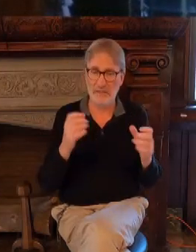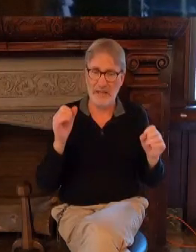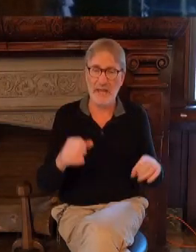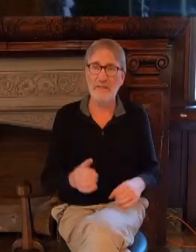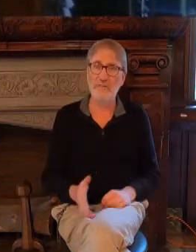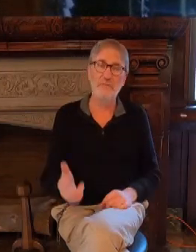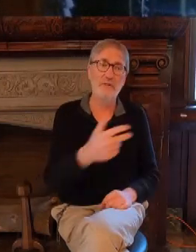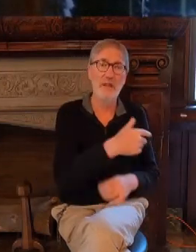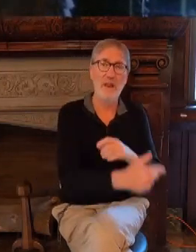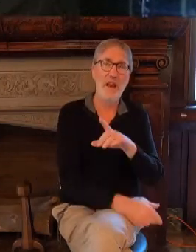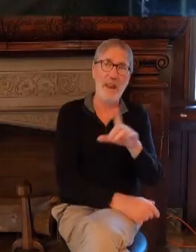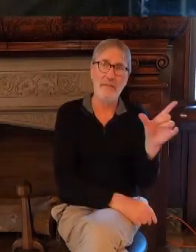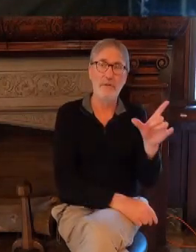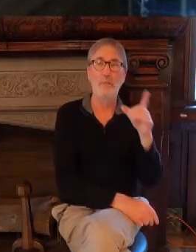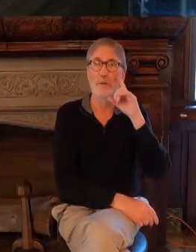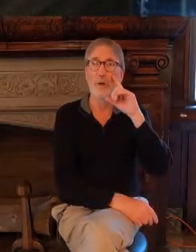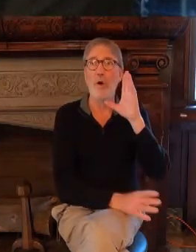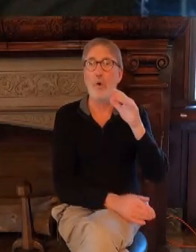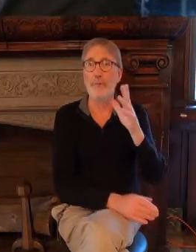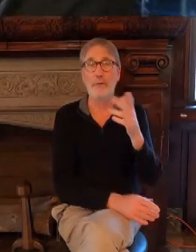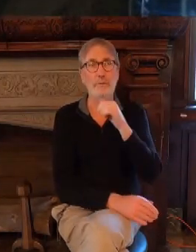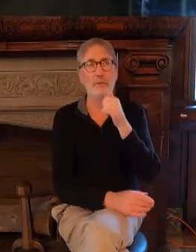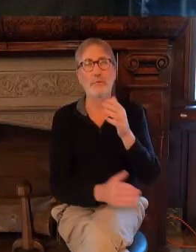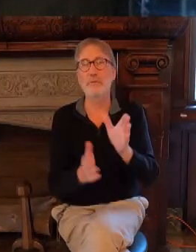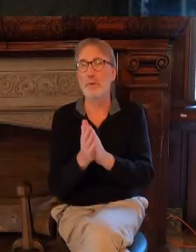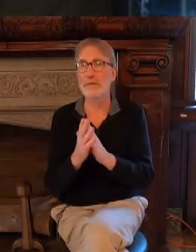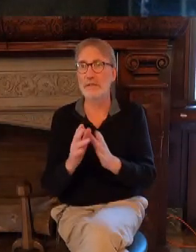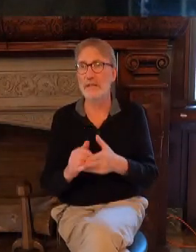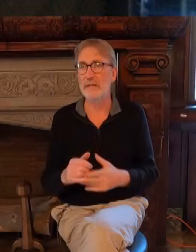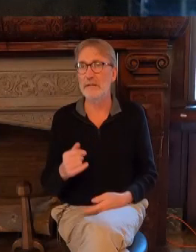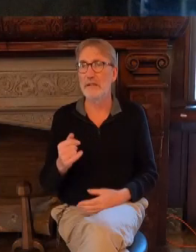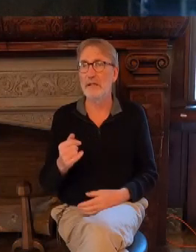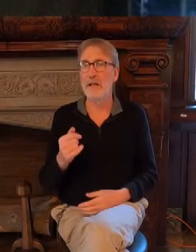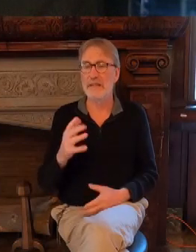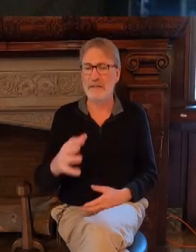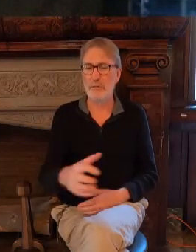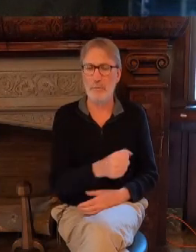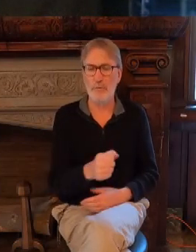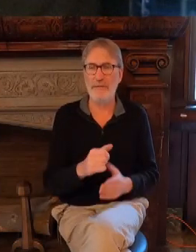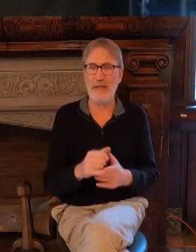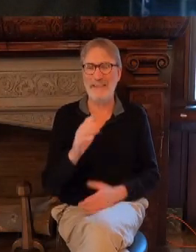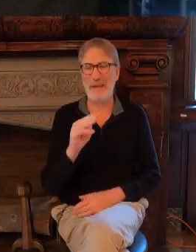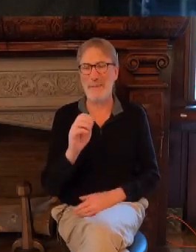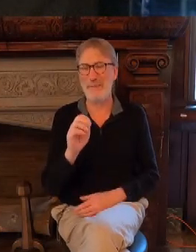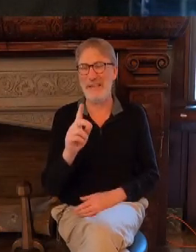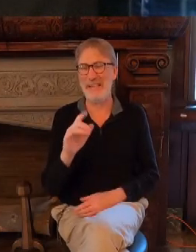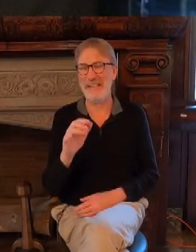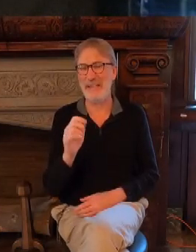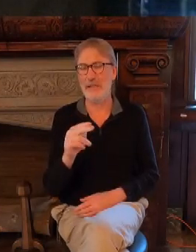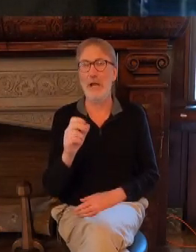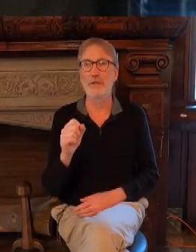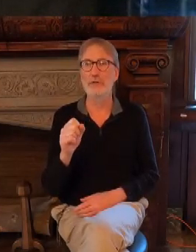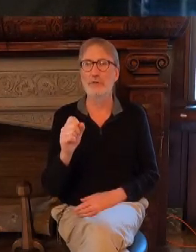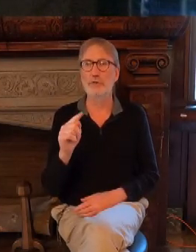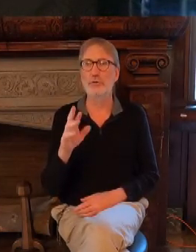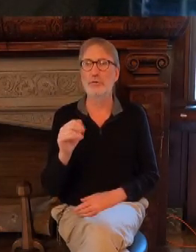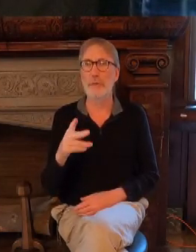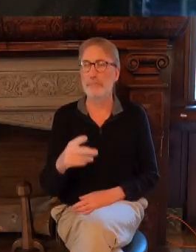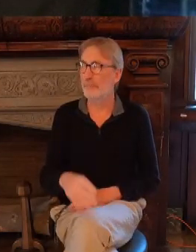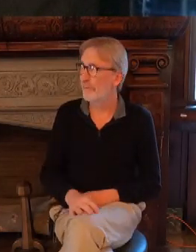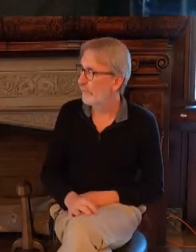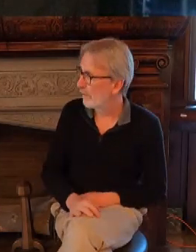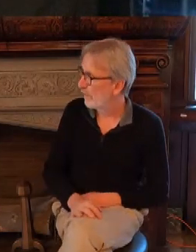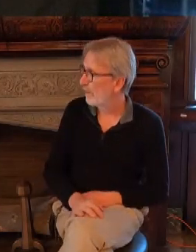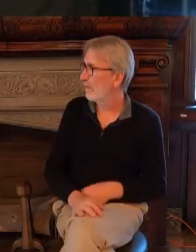left. And we were hoping and been requesting that the median strip be removed. So I see